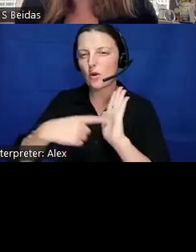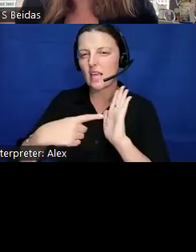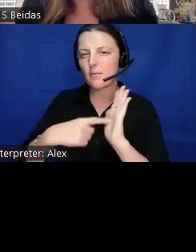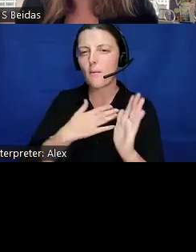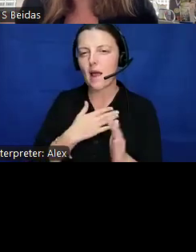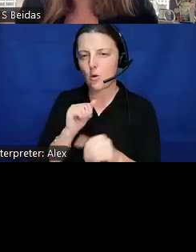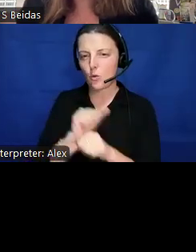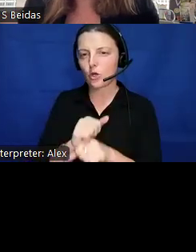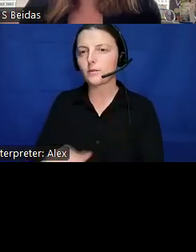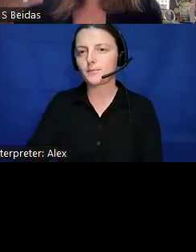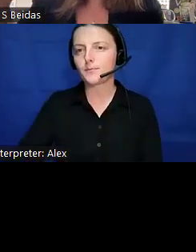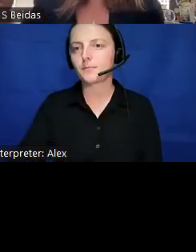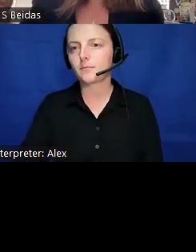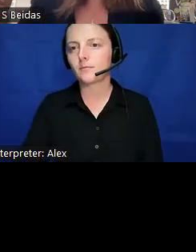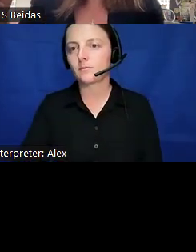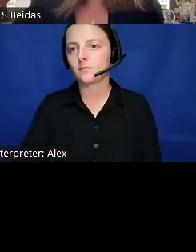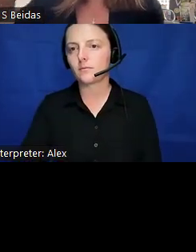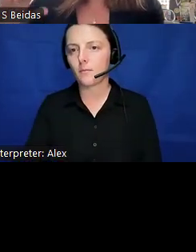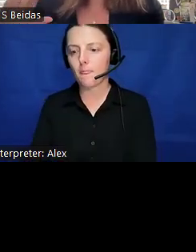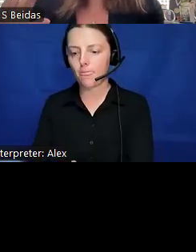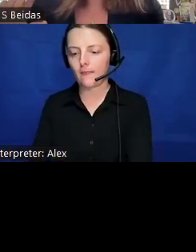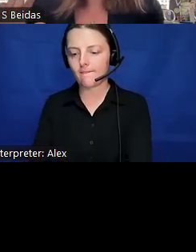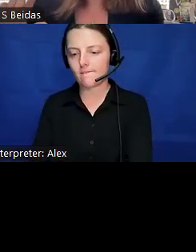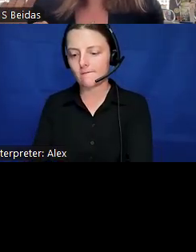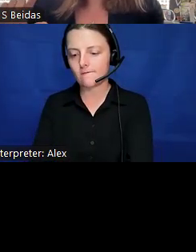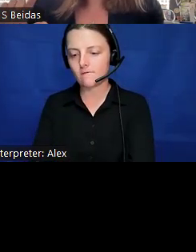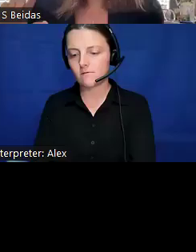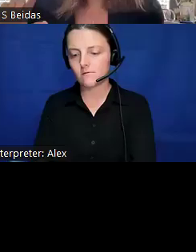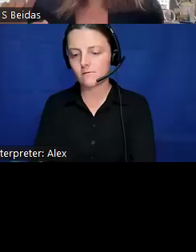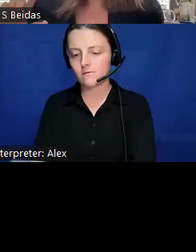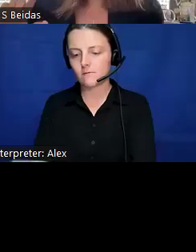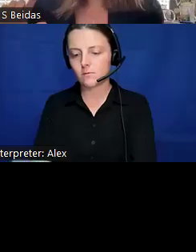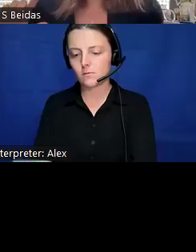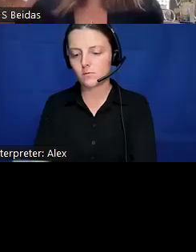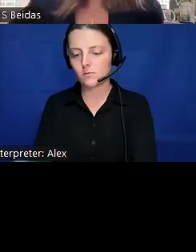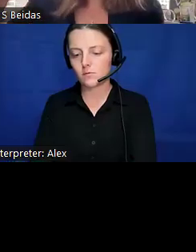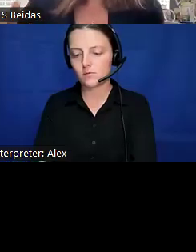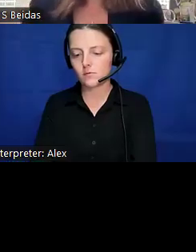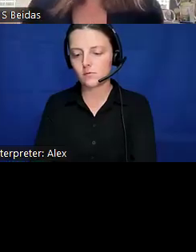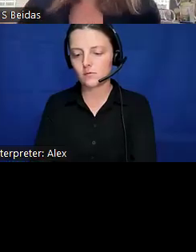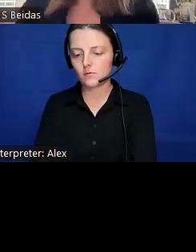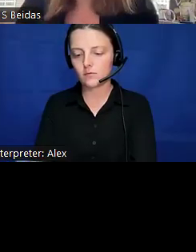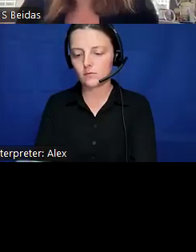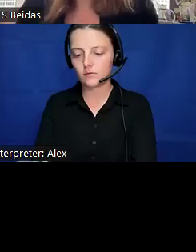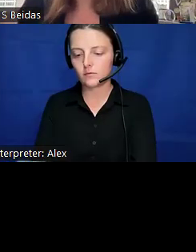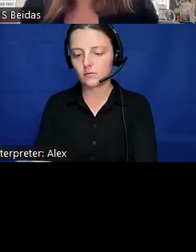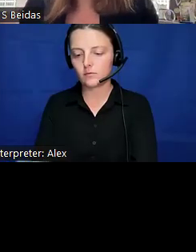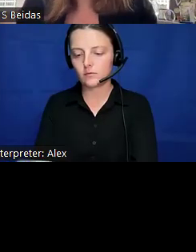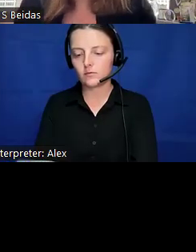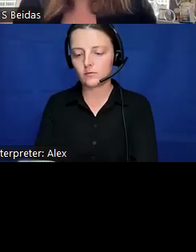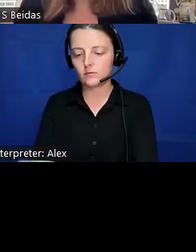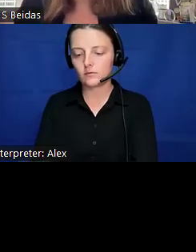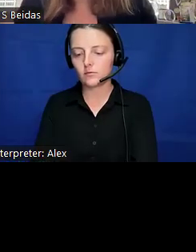in that space. And really, we're up a level. We're testing our strategies to help people and places do the thing, not the thing itself.